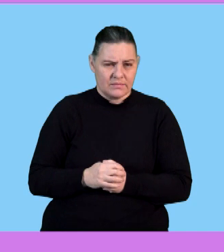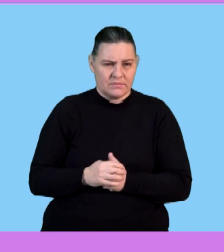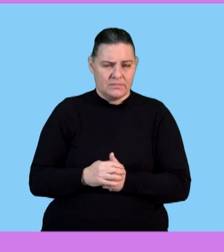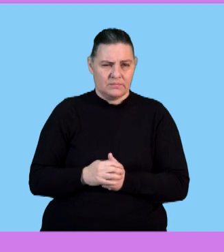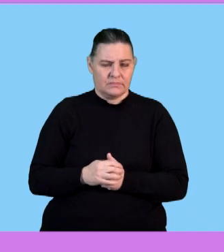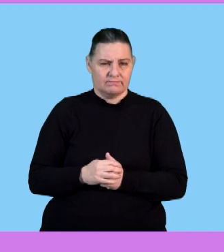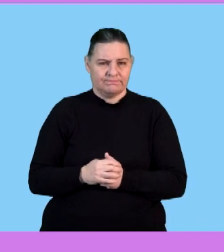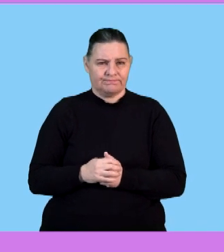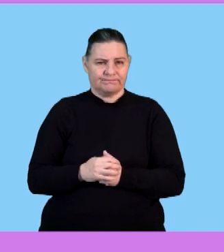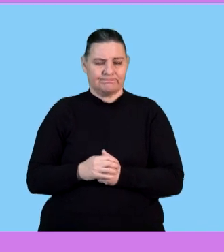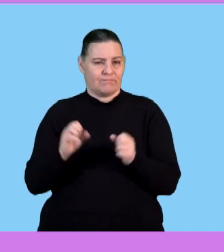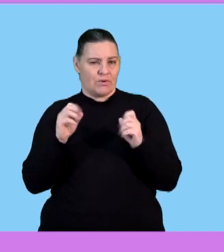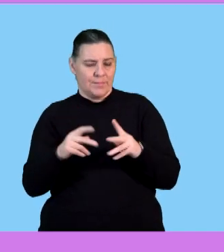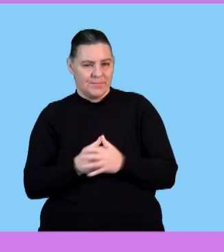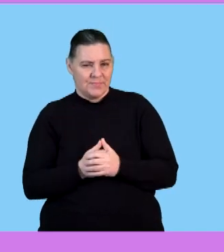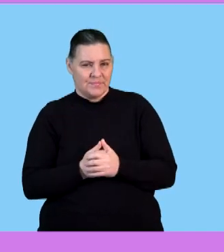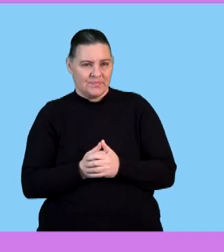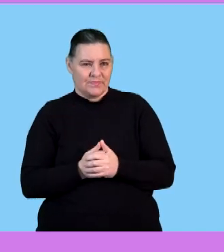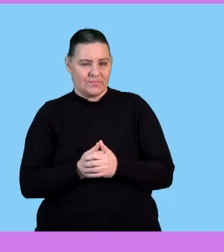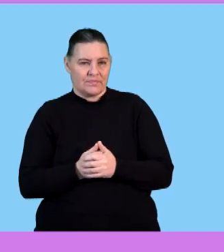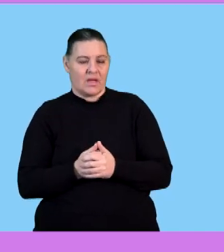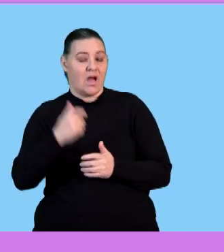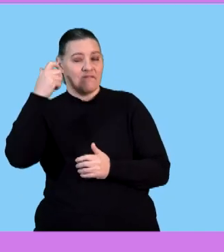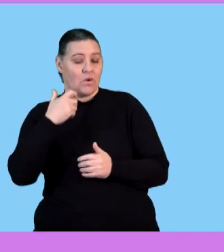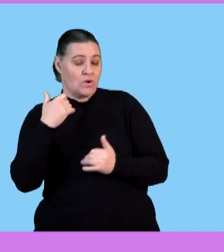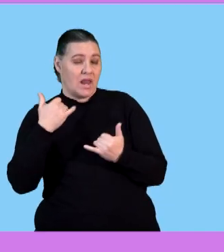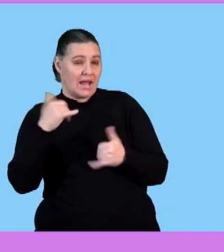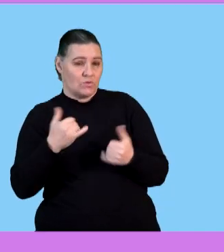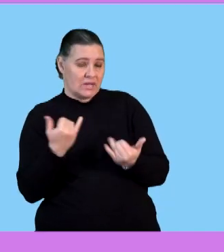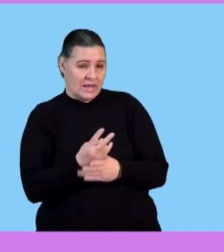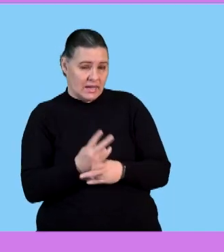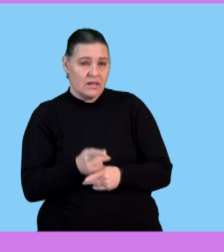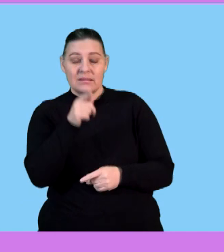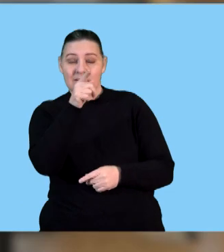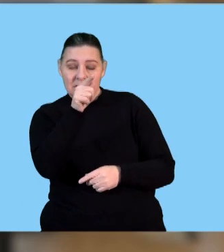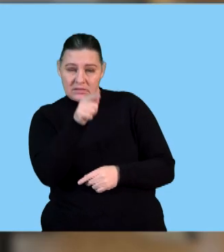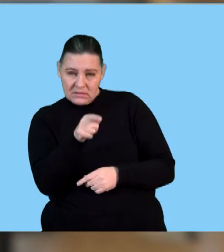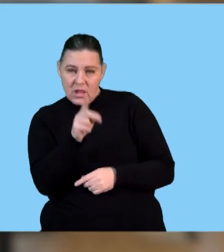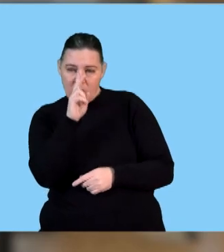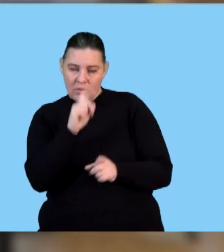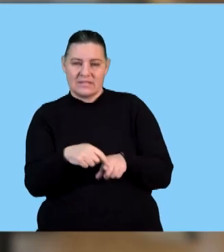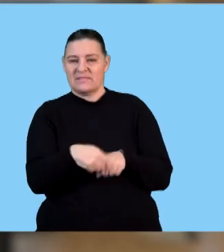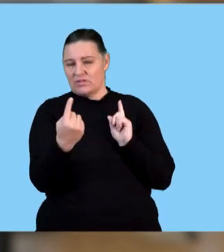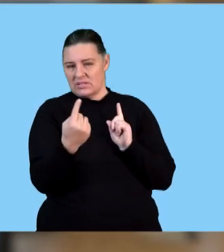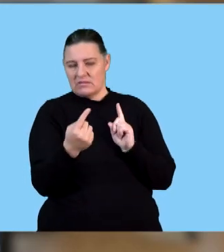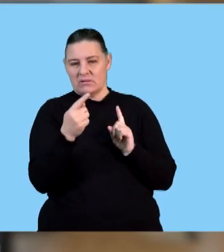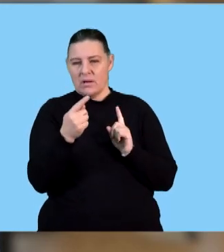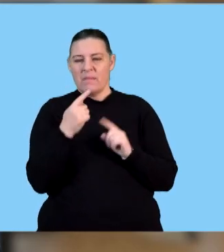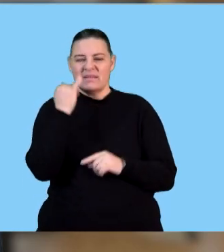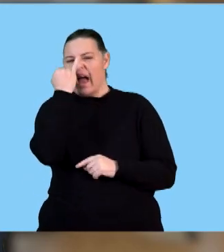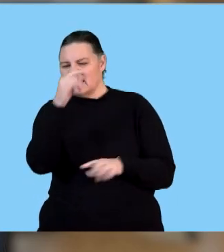All right. Phone account again. Remember, these things could look different, but the ideas are still the